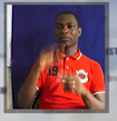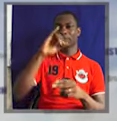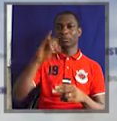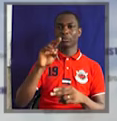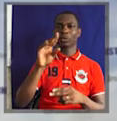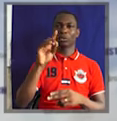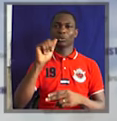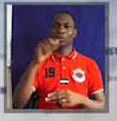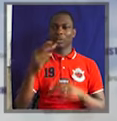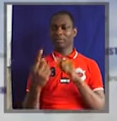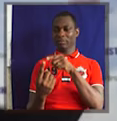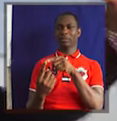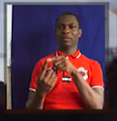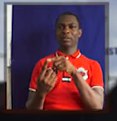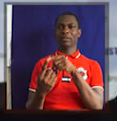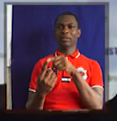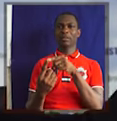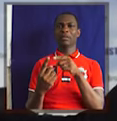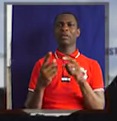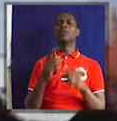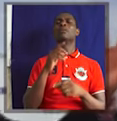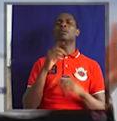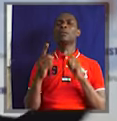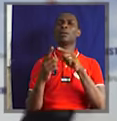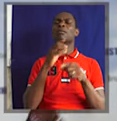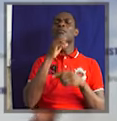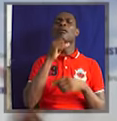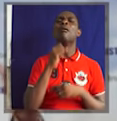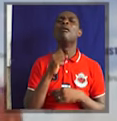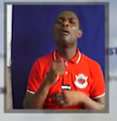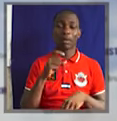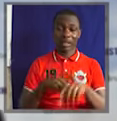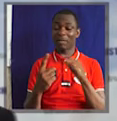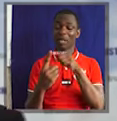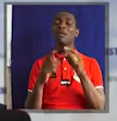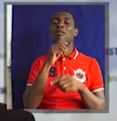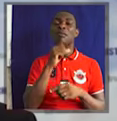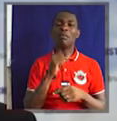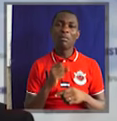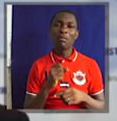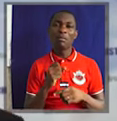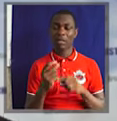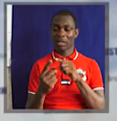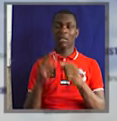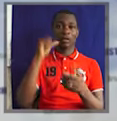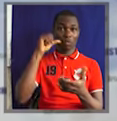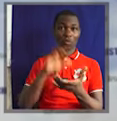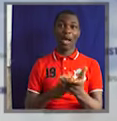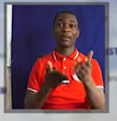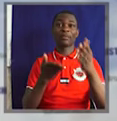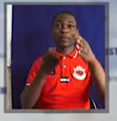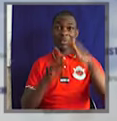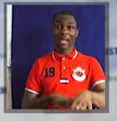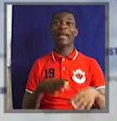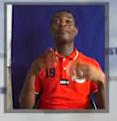no Judah no. Wo ye opani ah, when you ni abo akokra, na ne yere